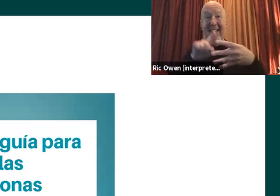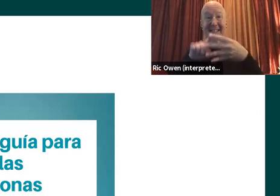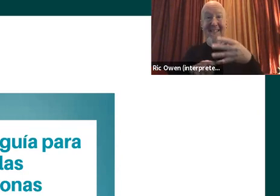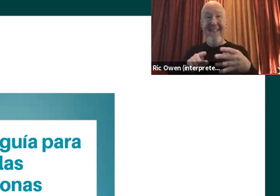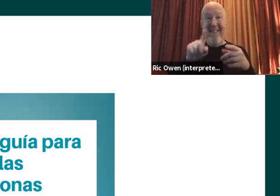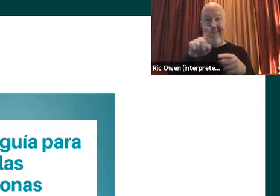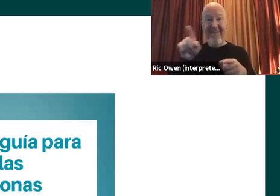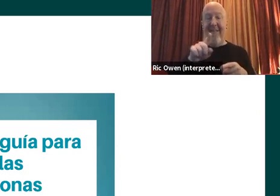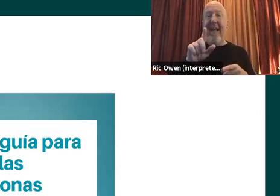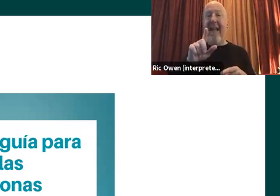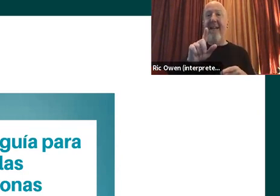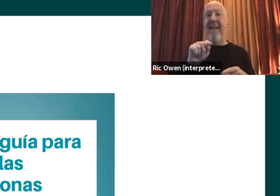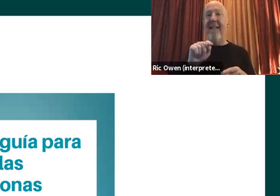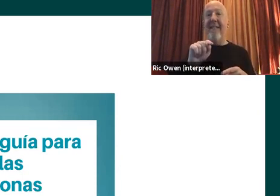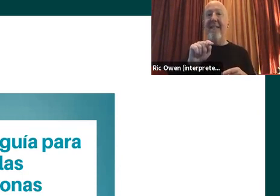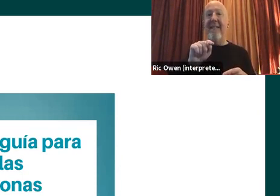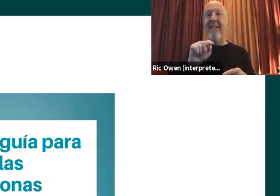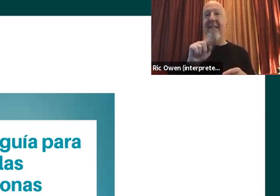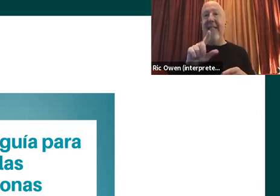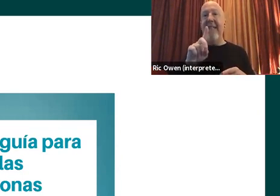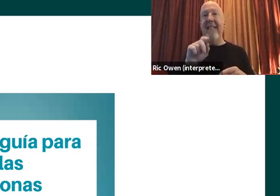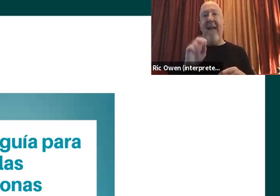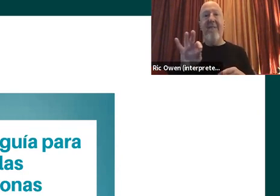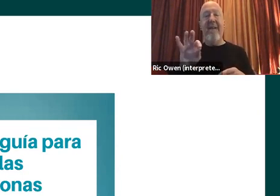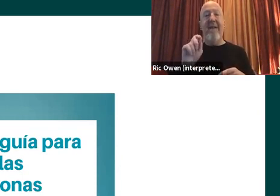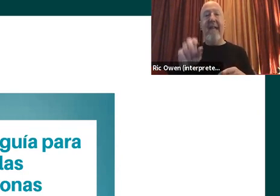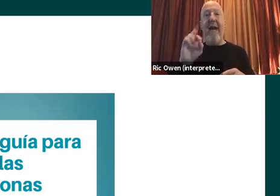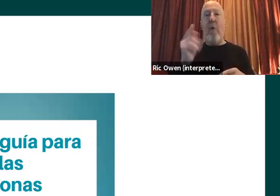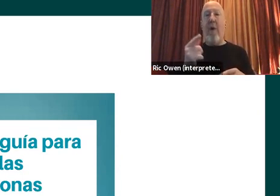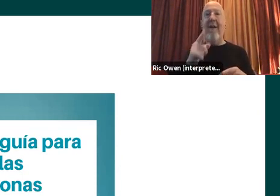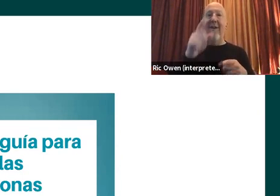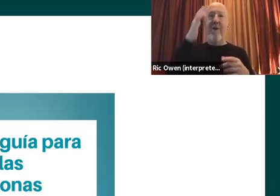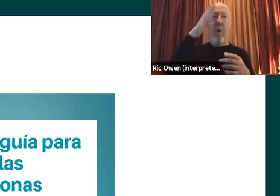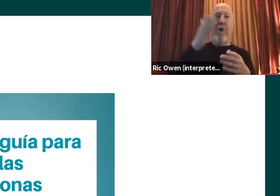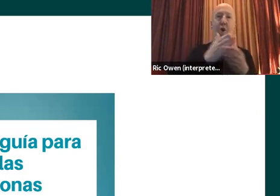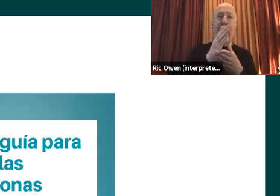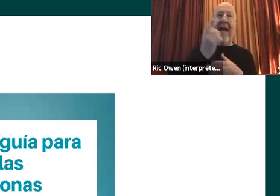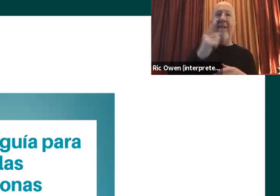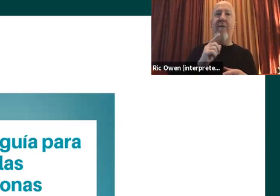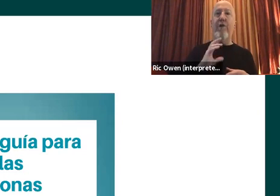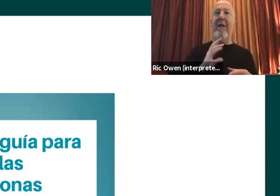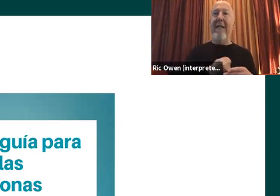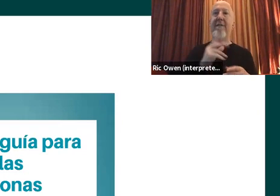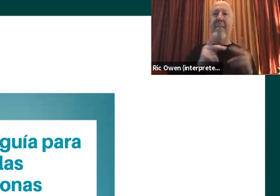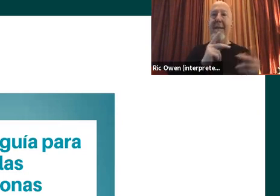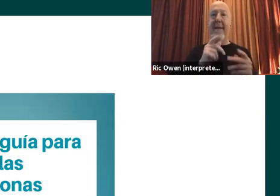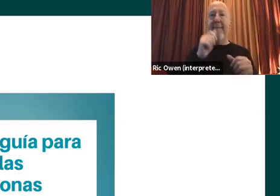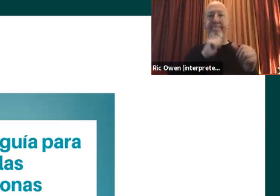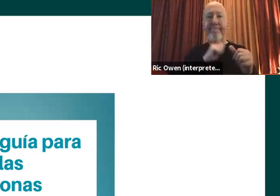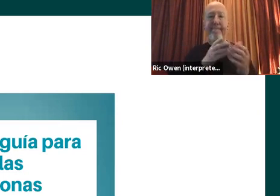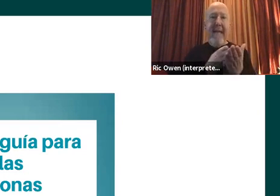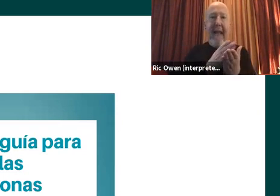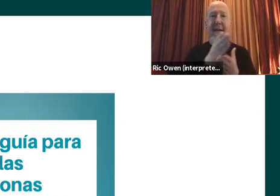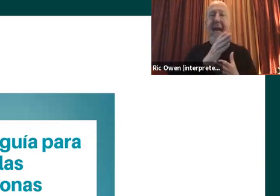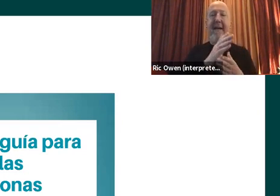again showing the covers of our guide titled A Know Your Rights Guide for Transgender People Navigating COVID-19, available in